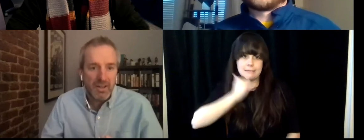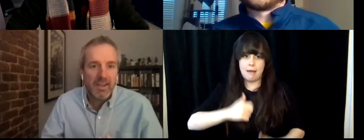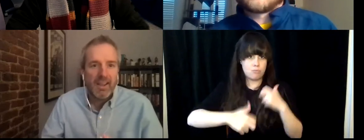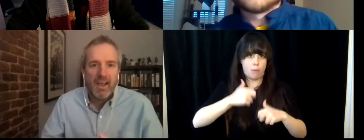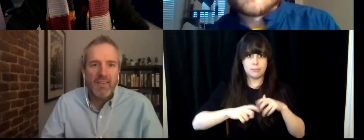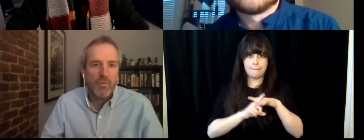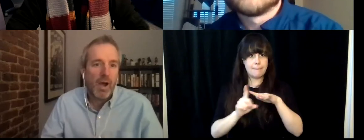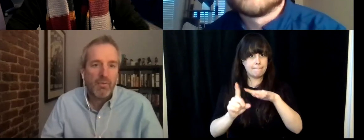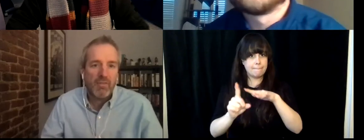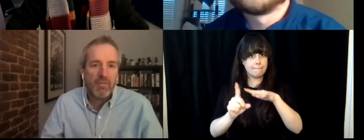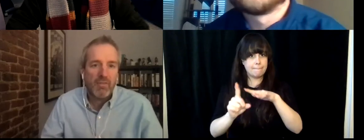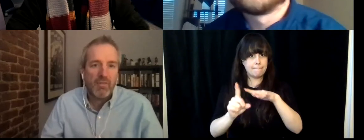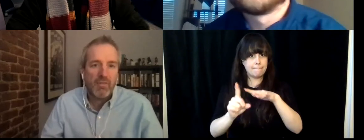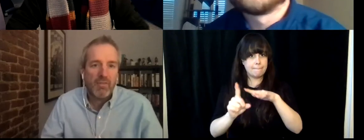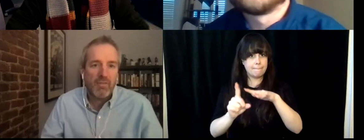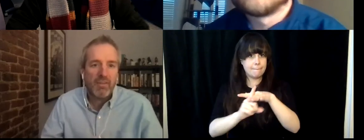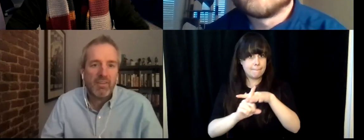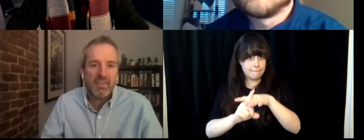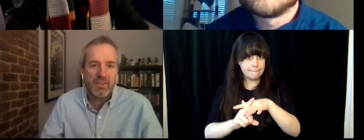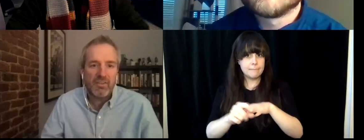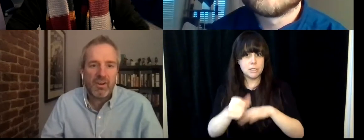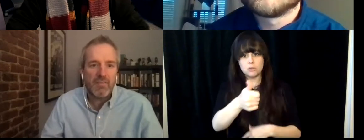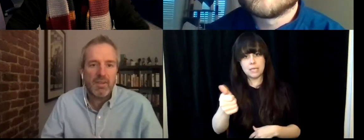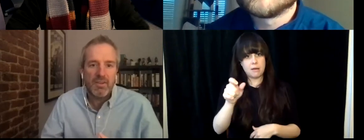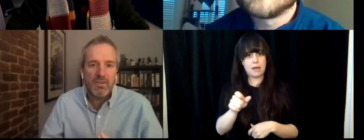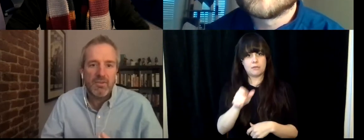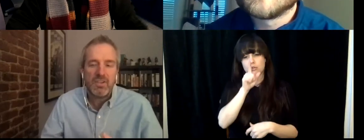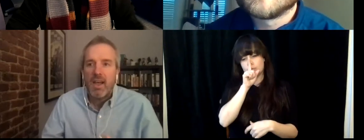industry. So problem solving skills are going to be huge.